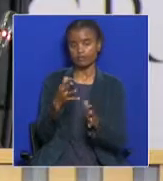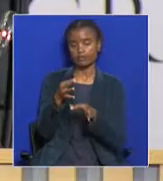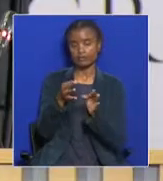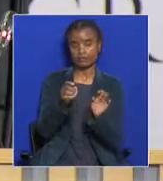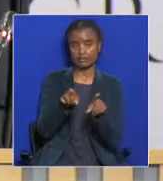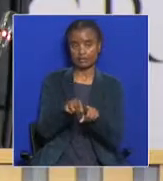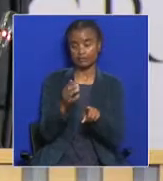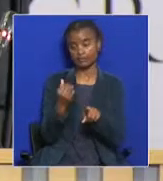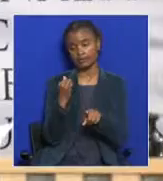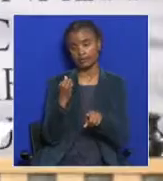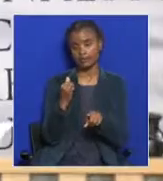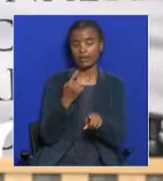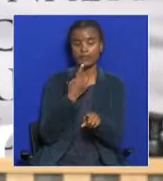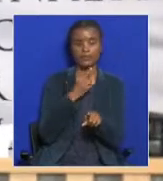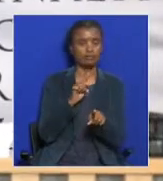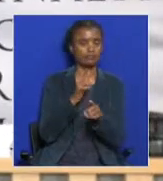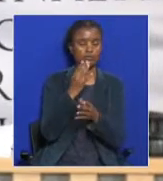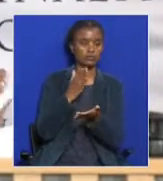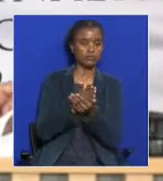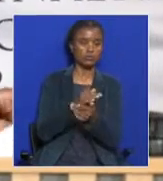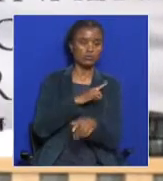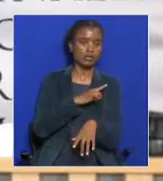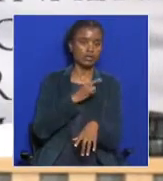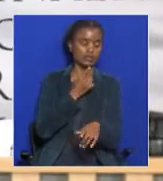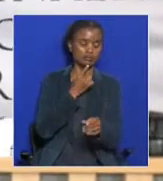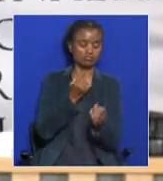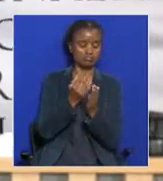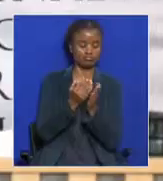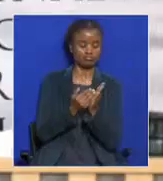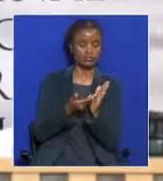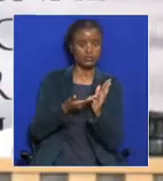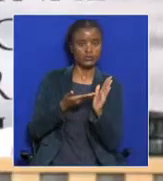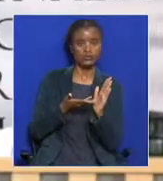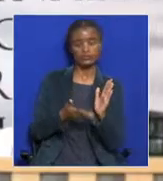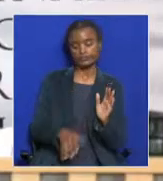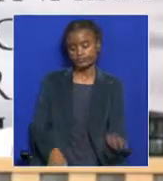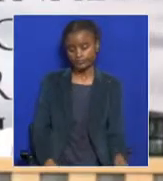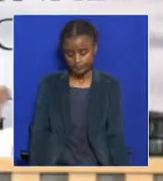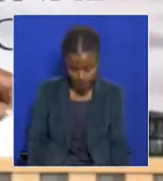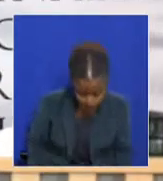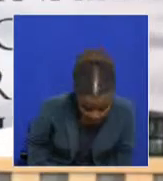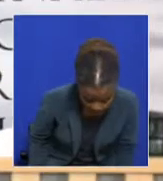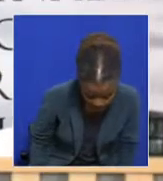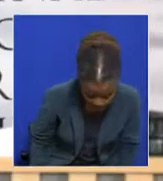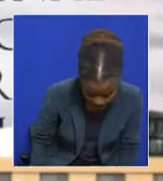he would. I point you to this because I know that